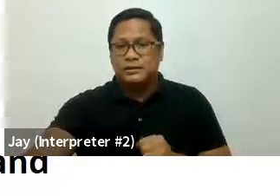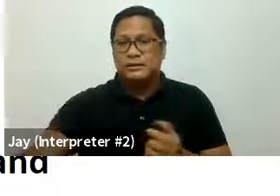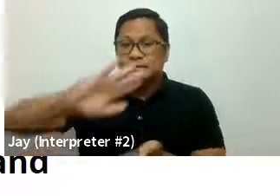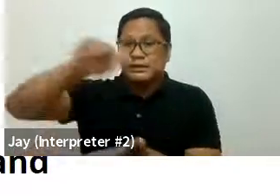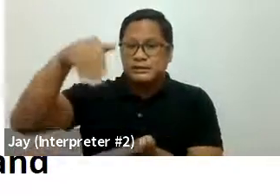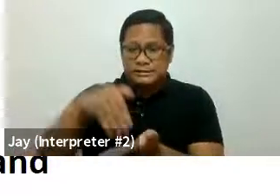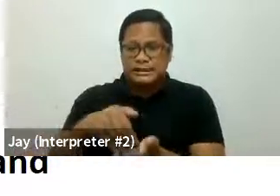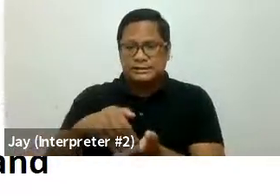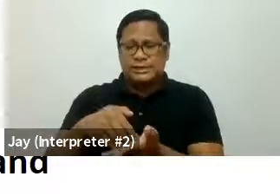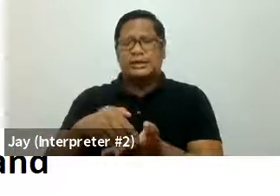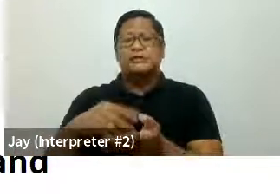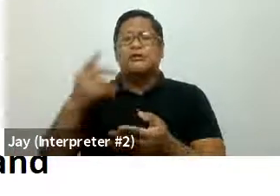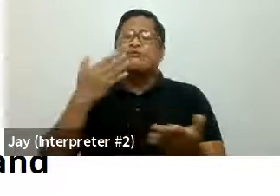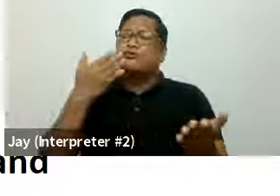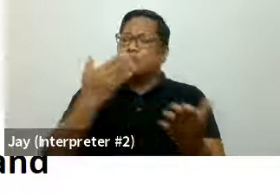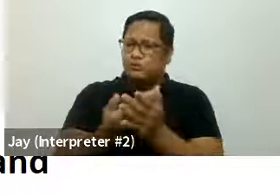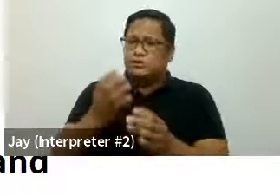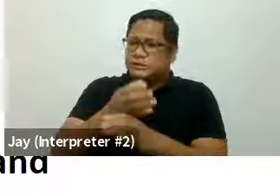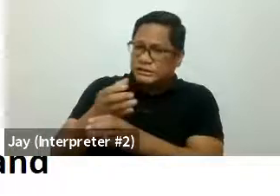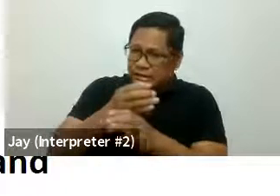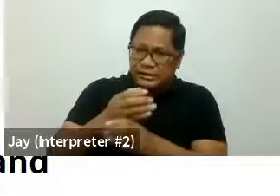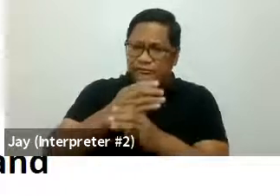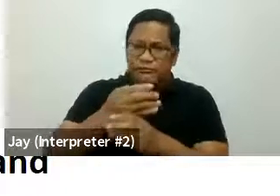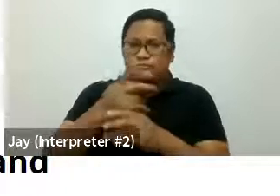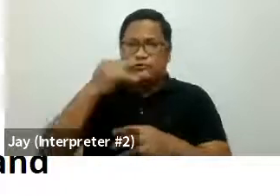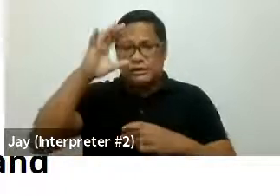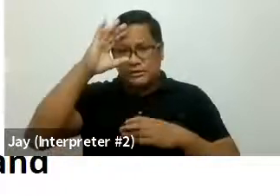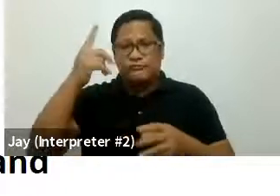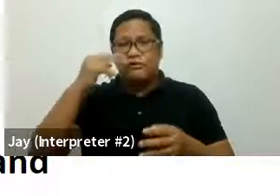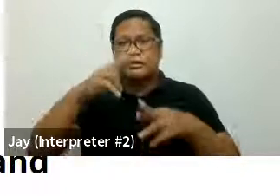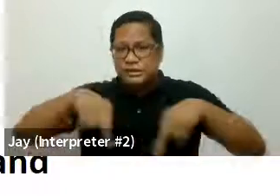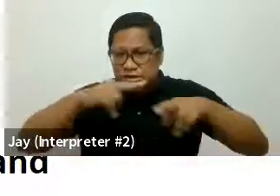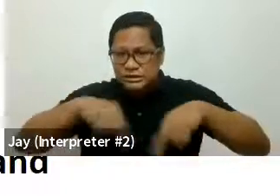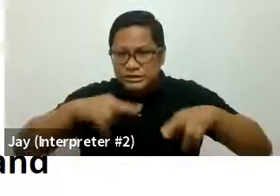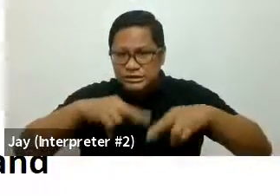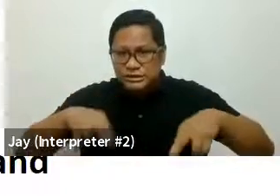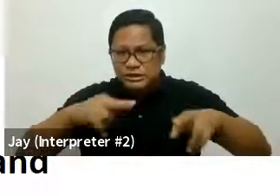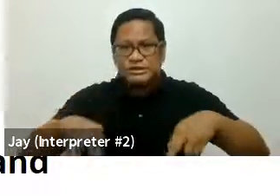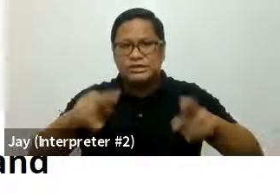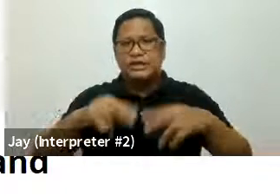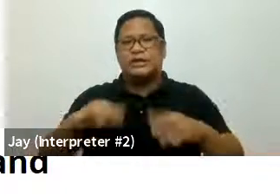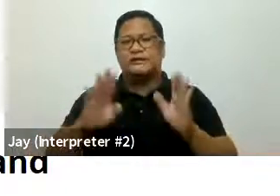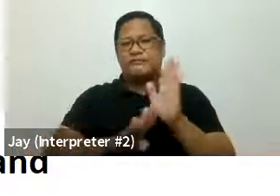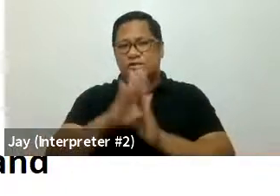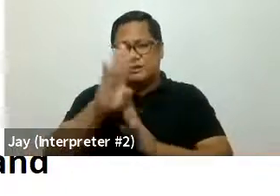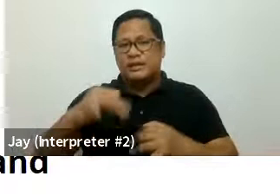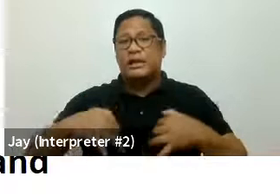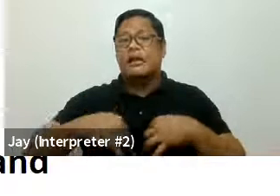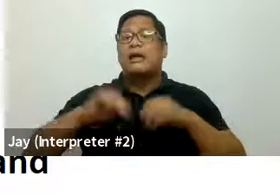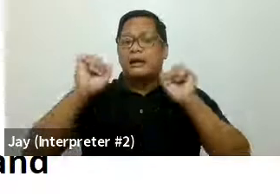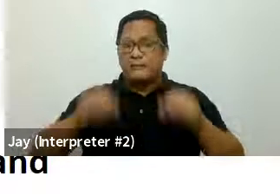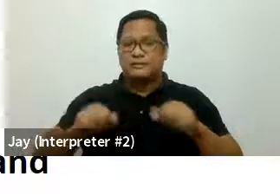in cancer care, research and development, and capacity development. The objectives, among